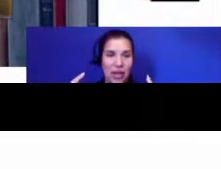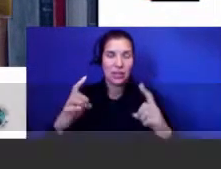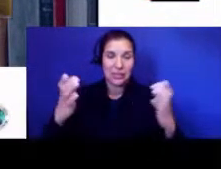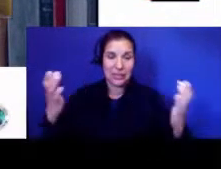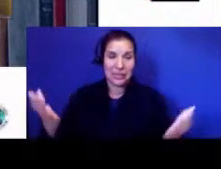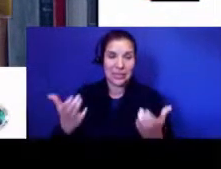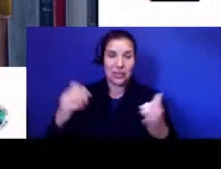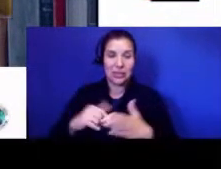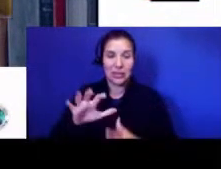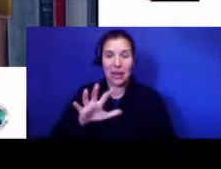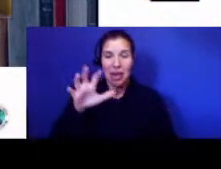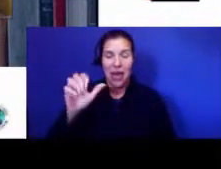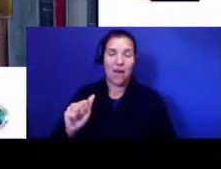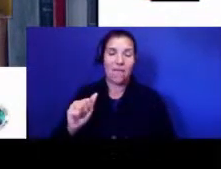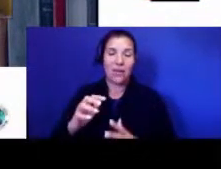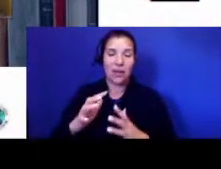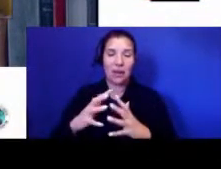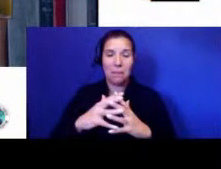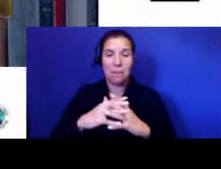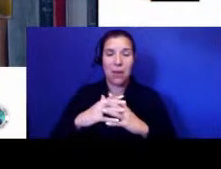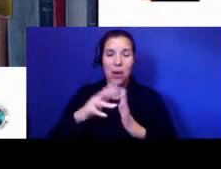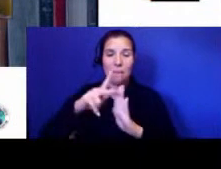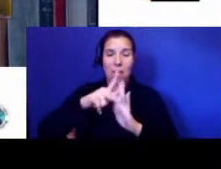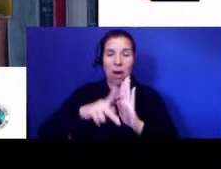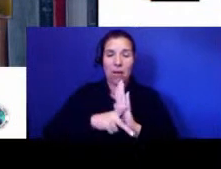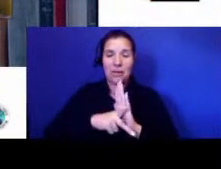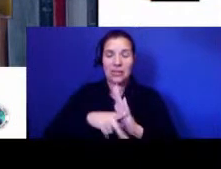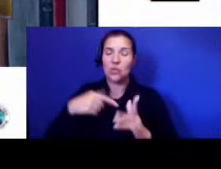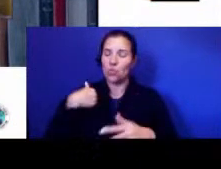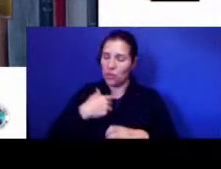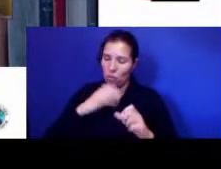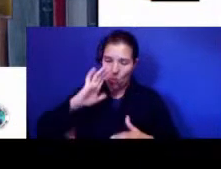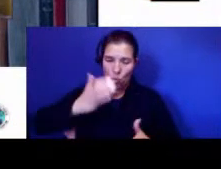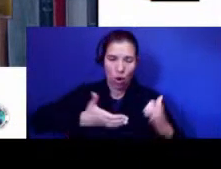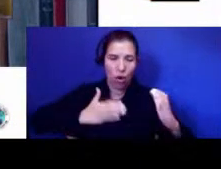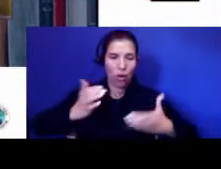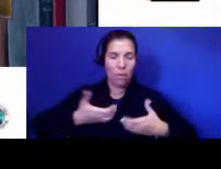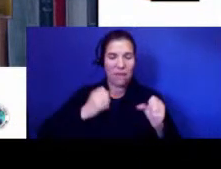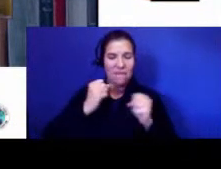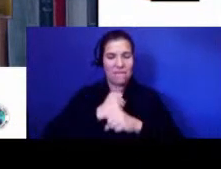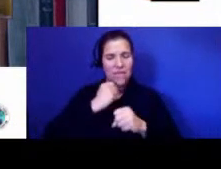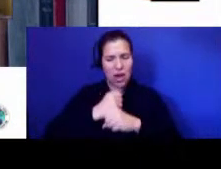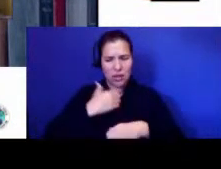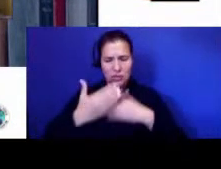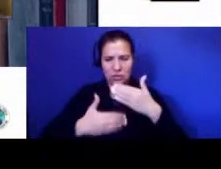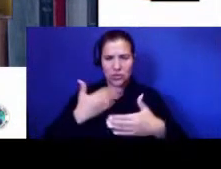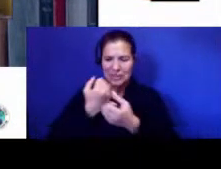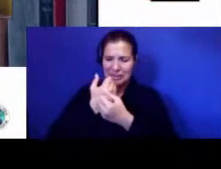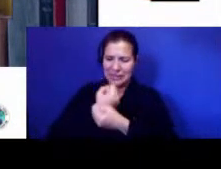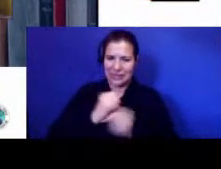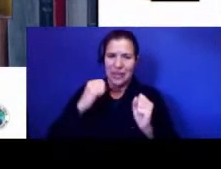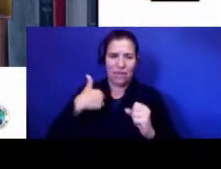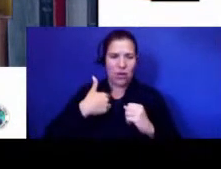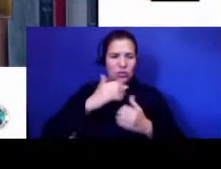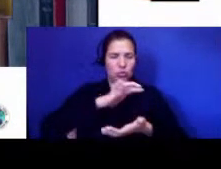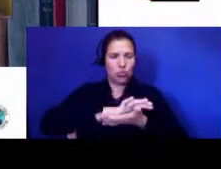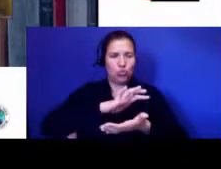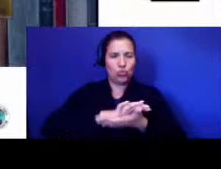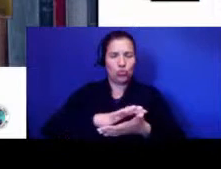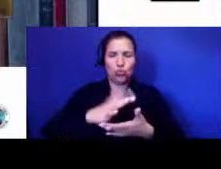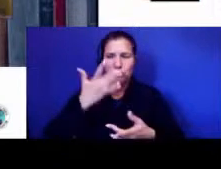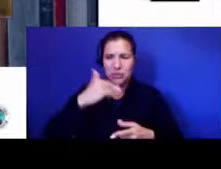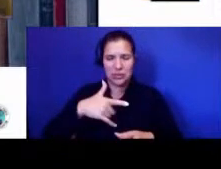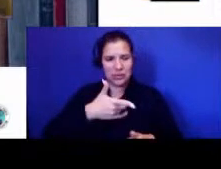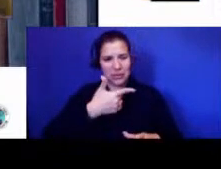African American Policy Forum welcome this fight to save our schools from an extremely well-funded effort to undermine